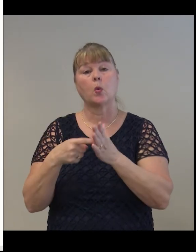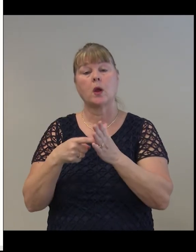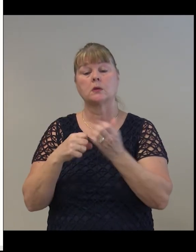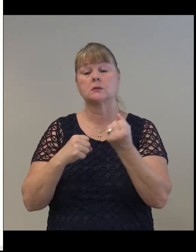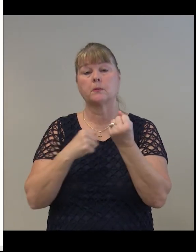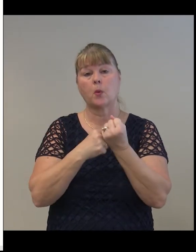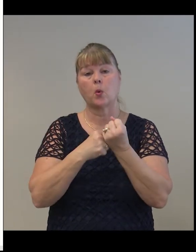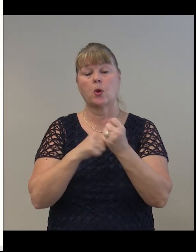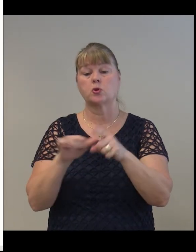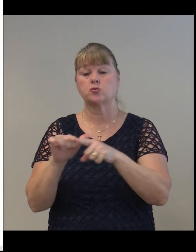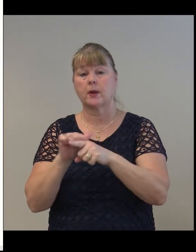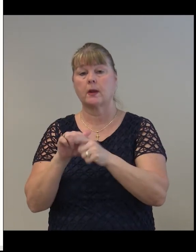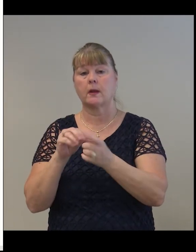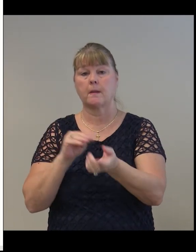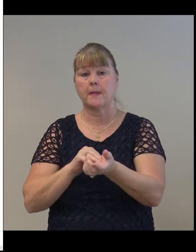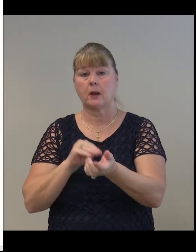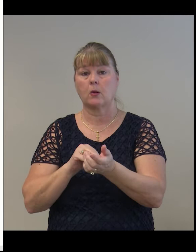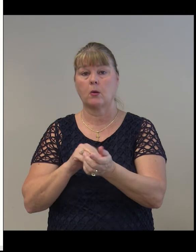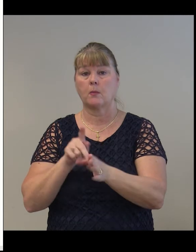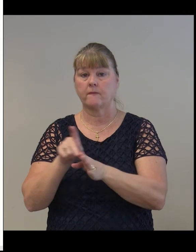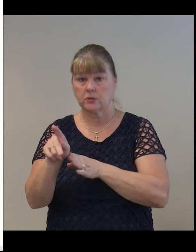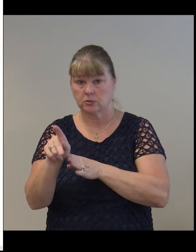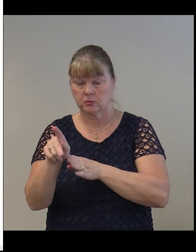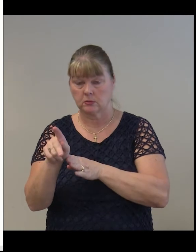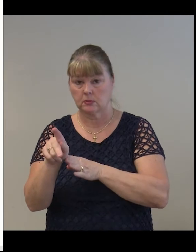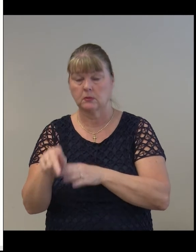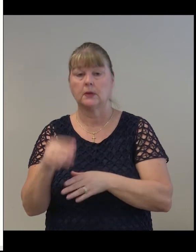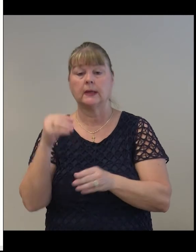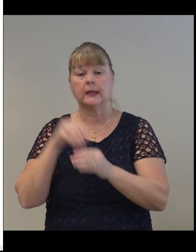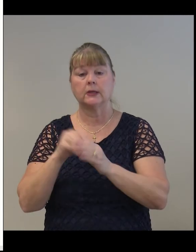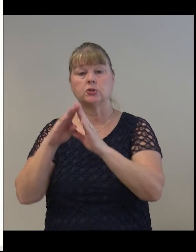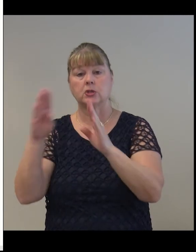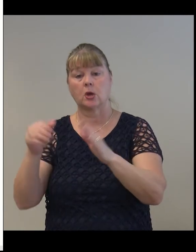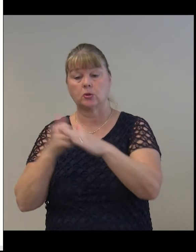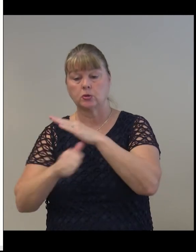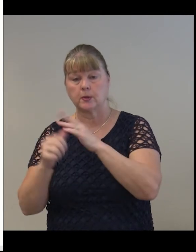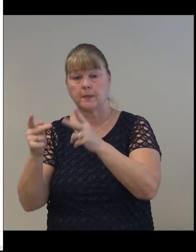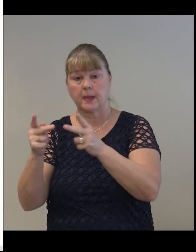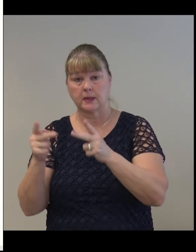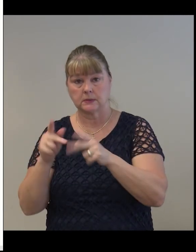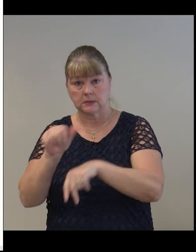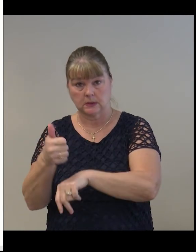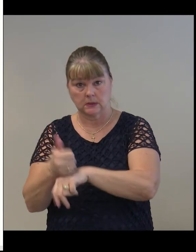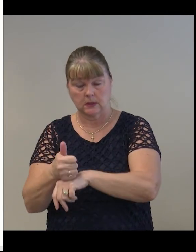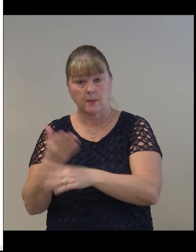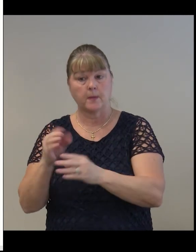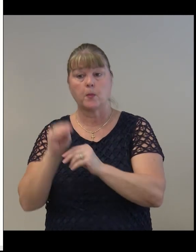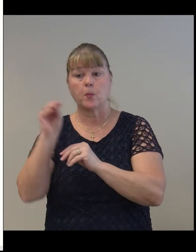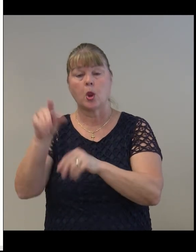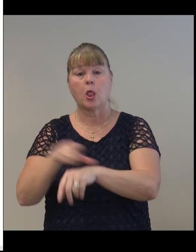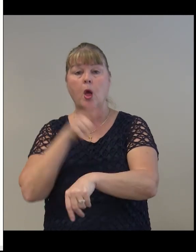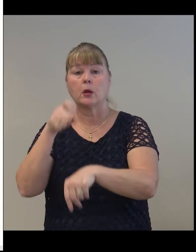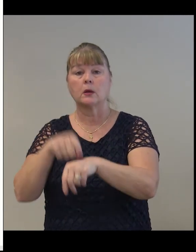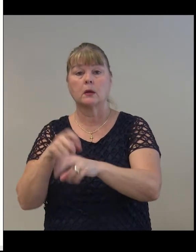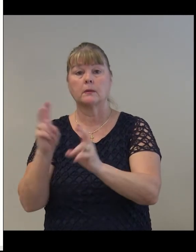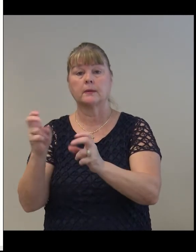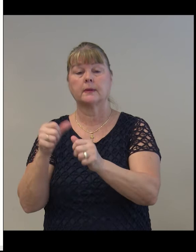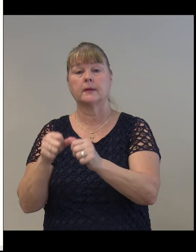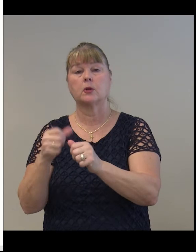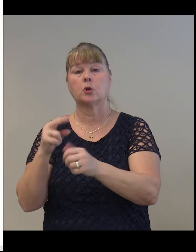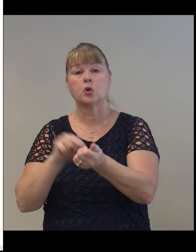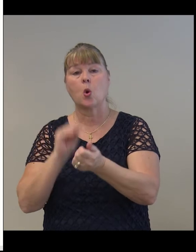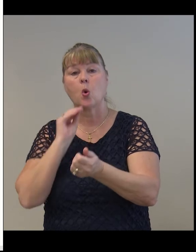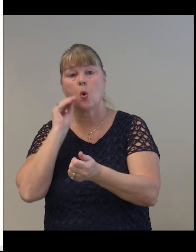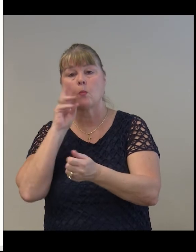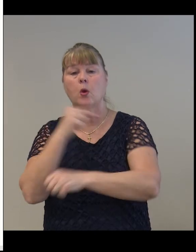who require the support of a trained medical professional in a shelter setting or may need to be placed in a long-term